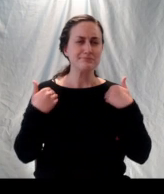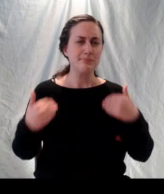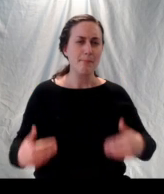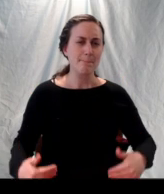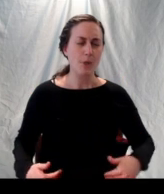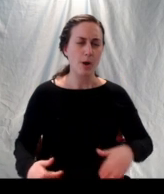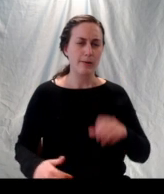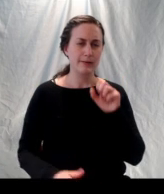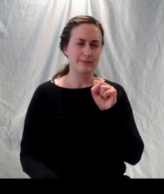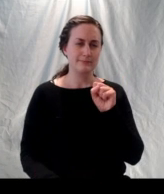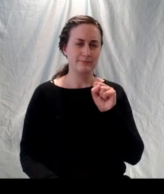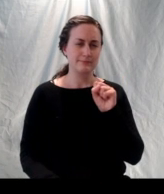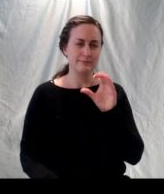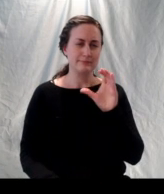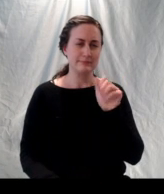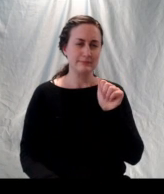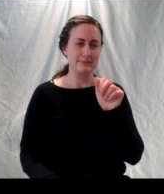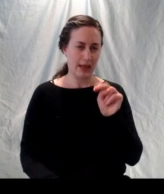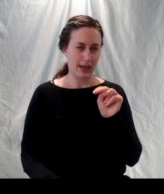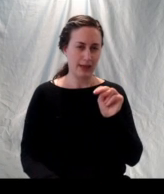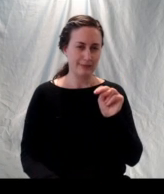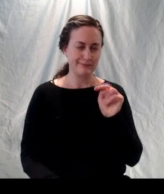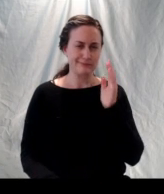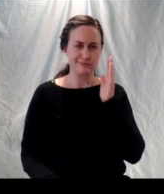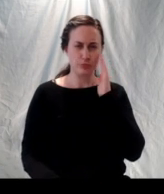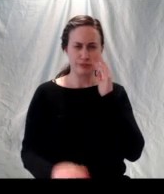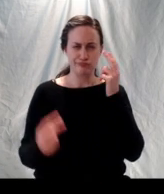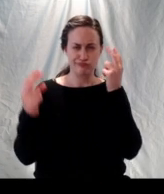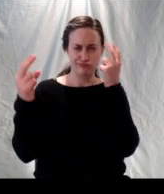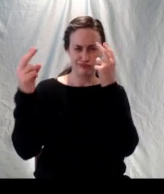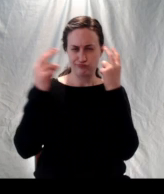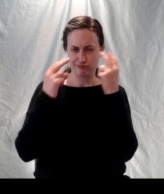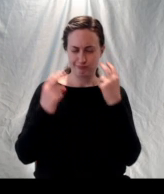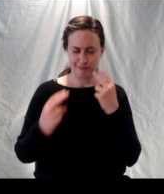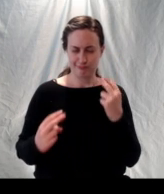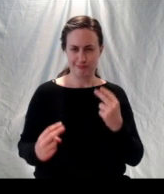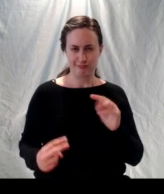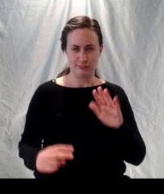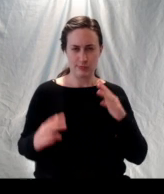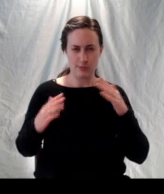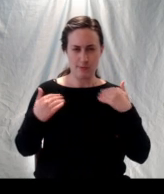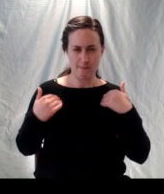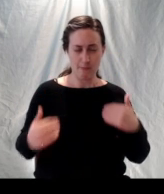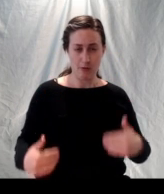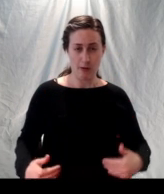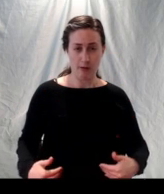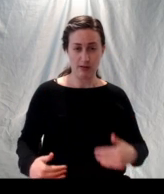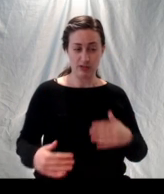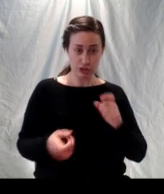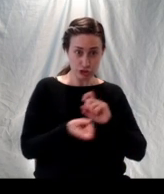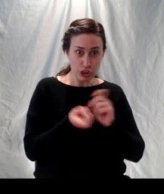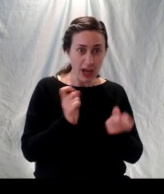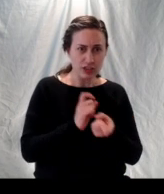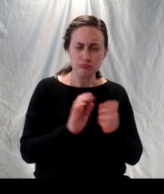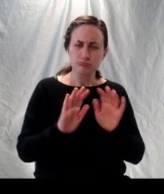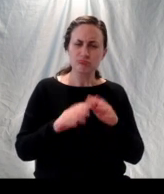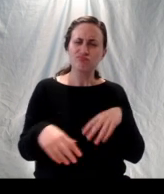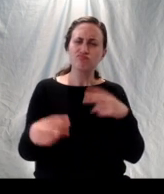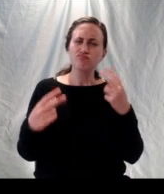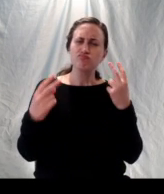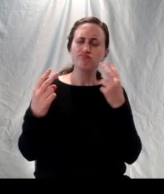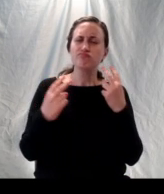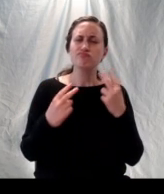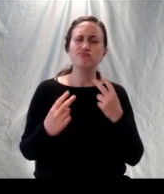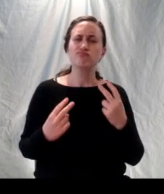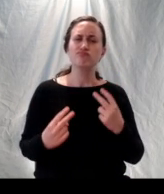to just check in with it. See what's happening. Quickly scan from your head down to your